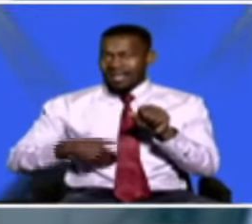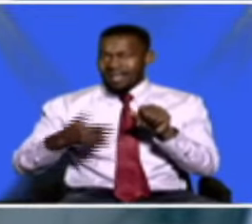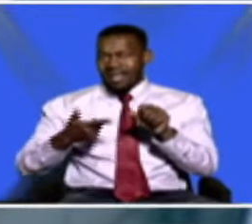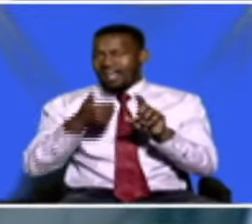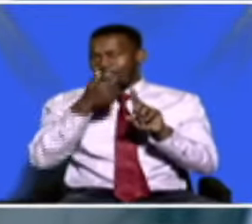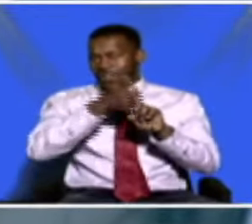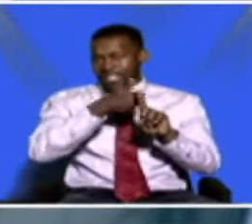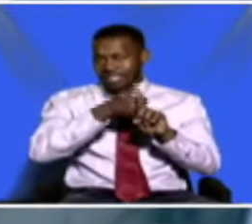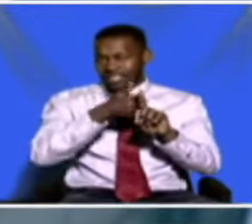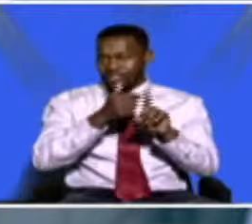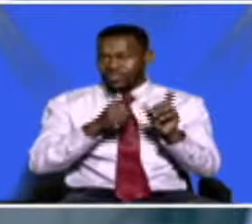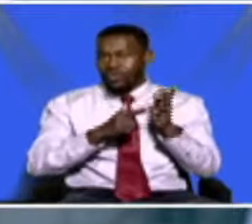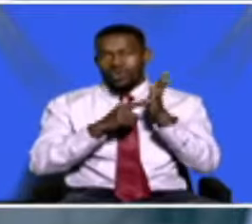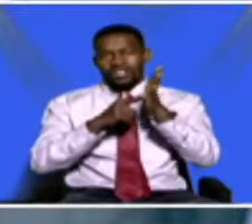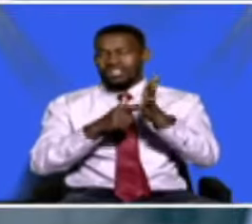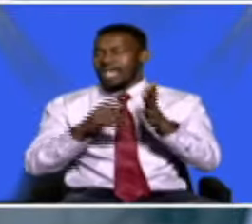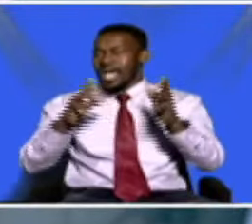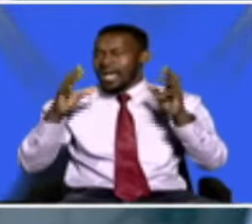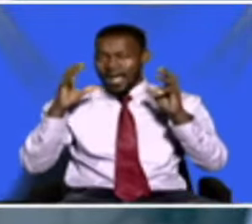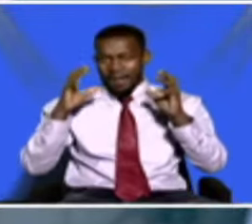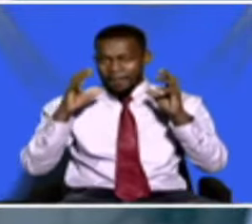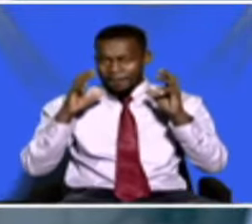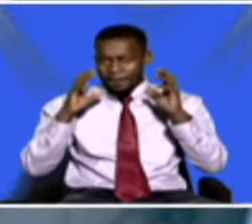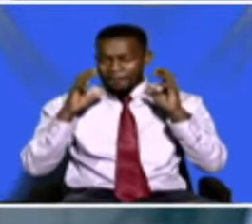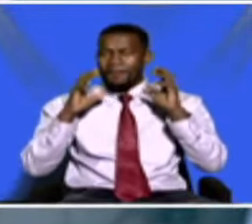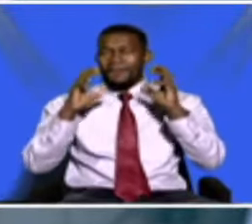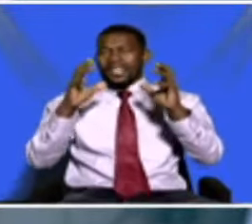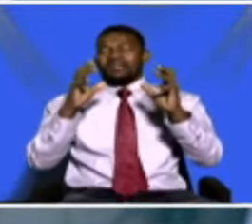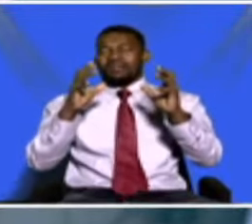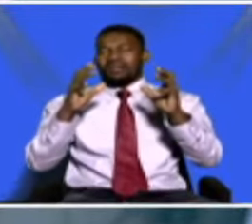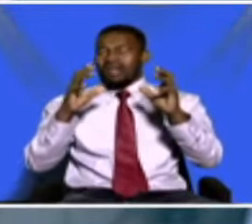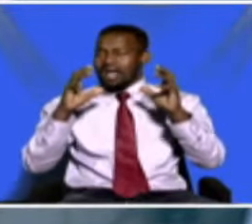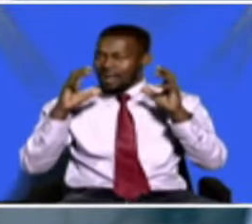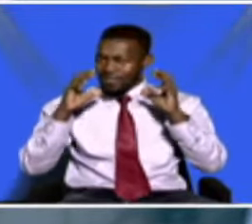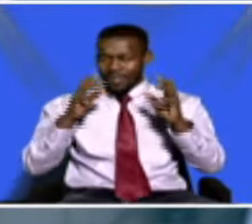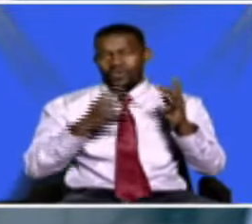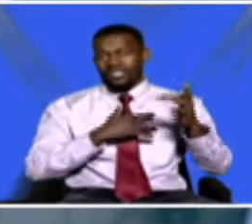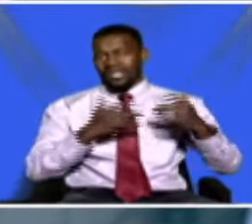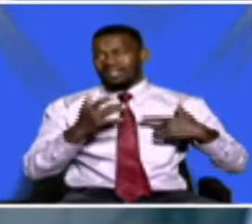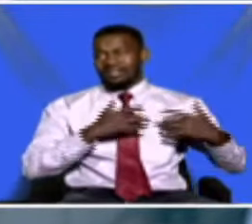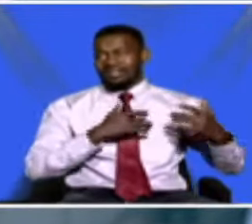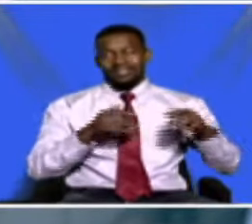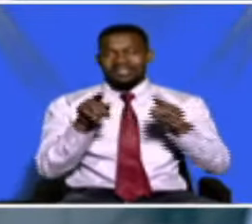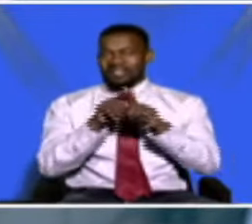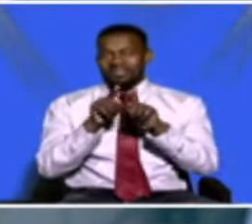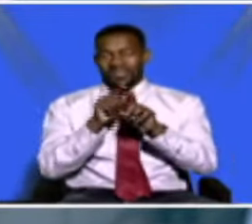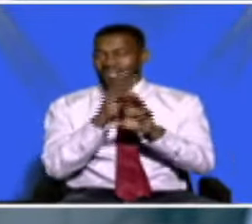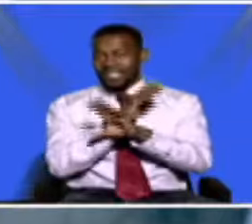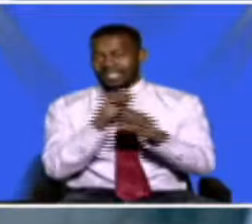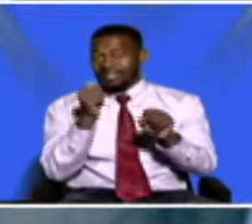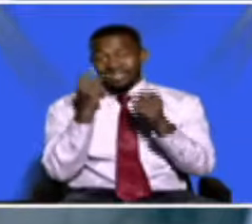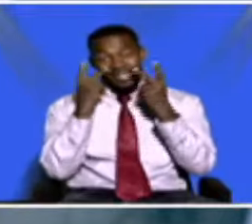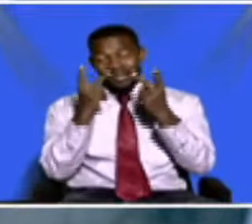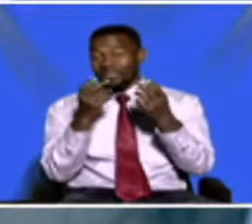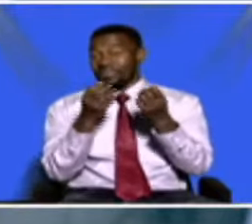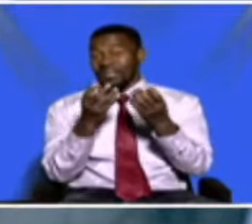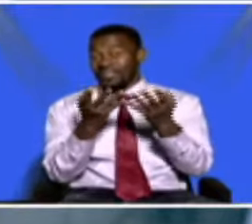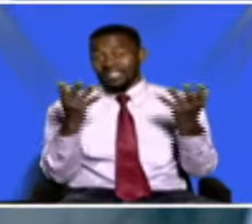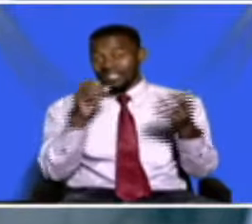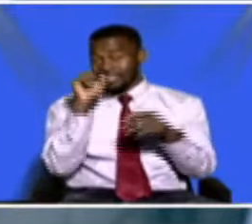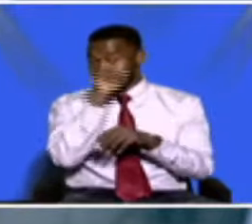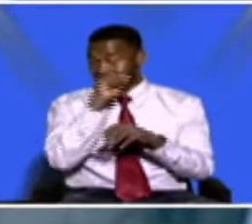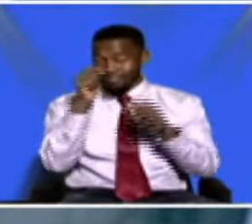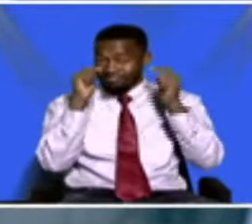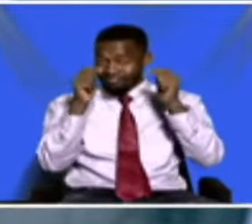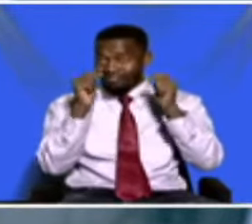impressive turnout, making their presence felt in both nightlife venues and street demonstrations. This widespread